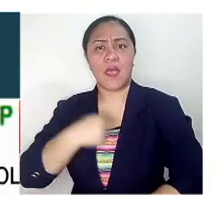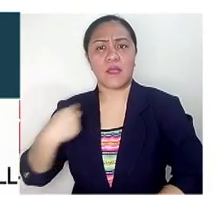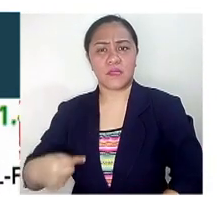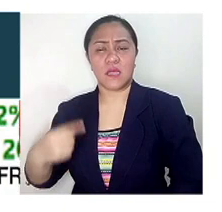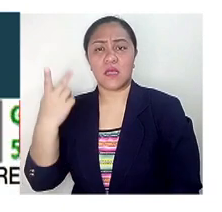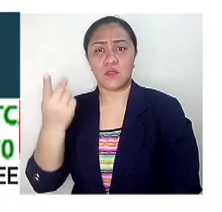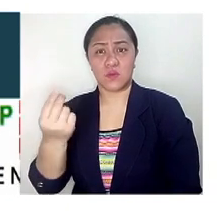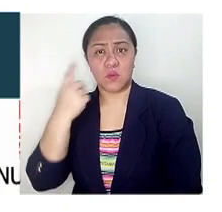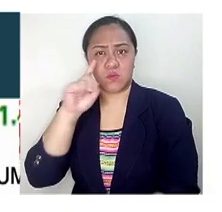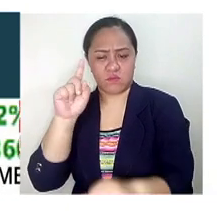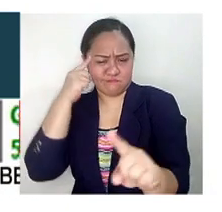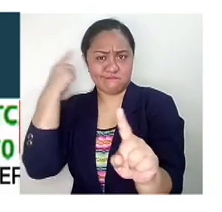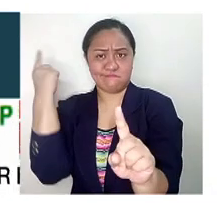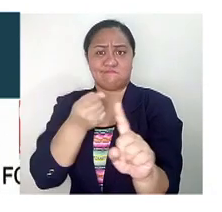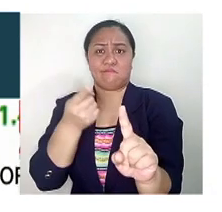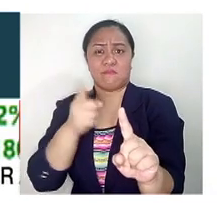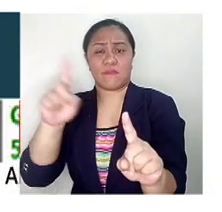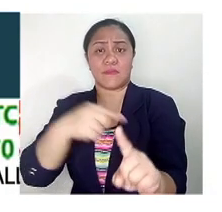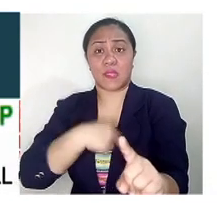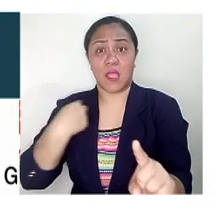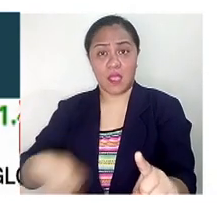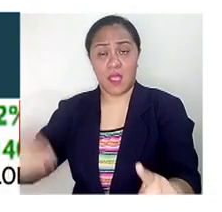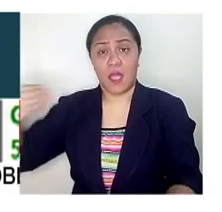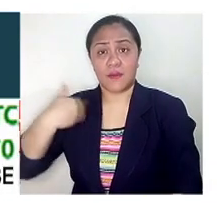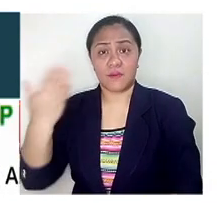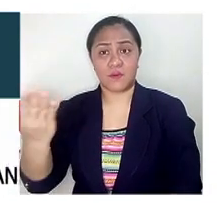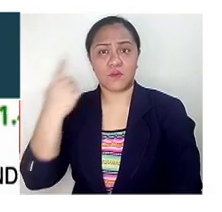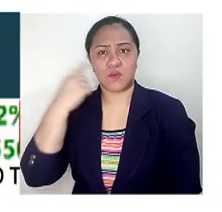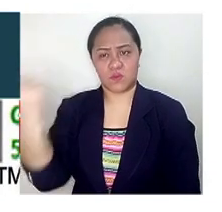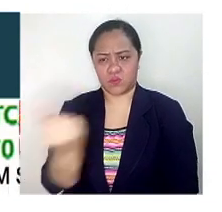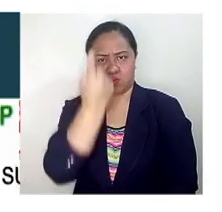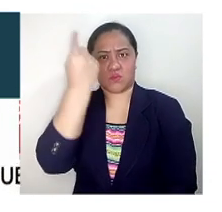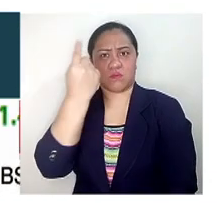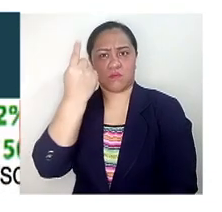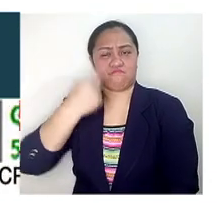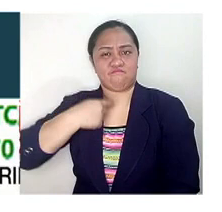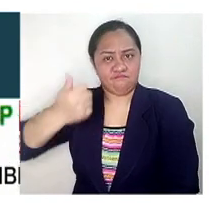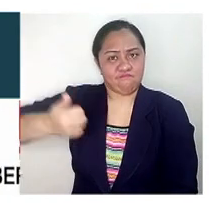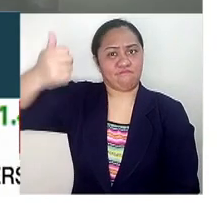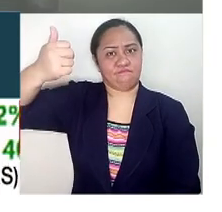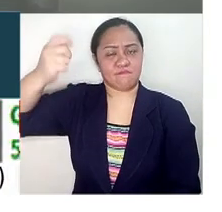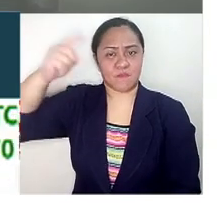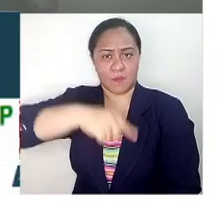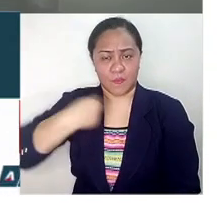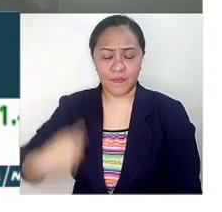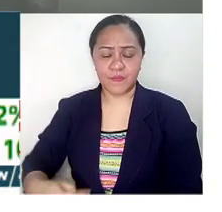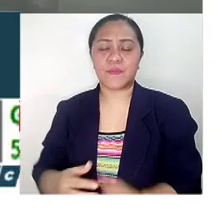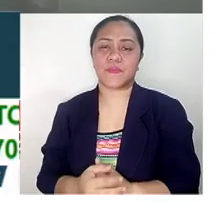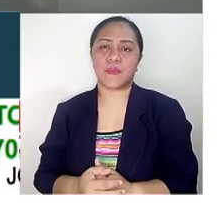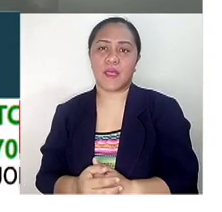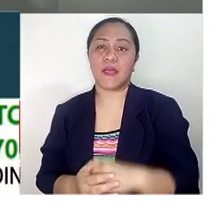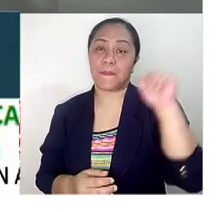thing, that China exists for China alone? Well, of course, the thing that can be done is to strengthen